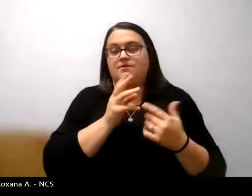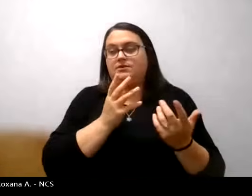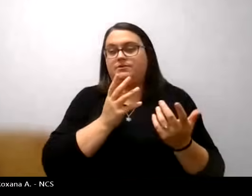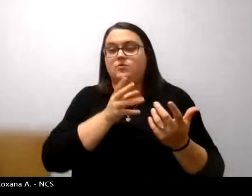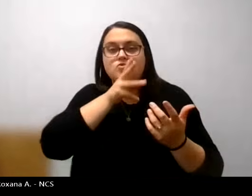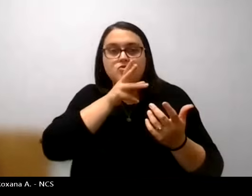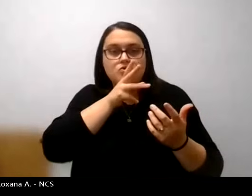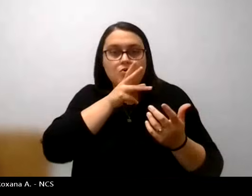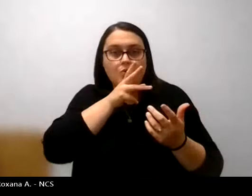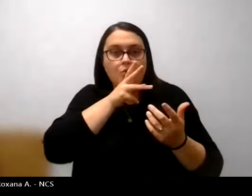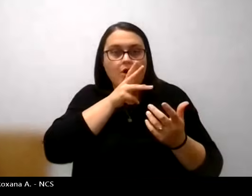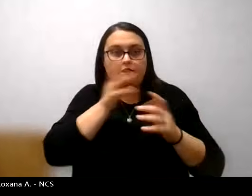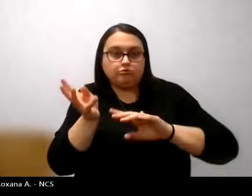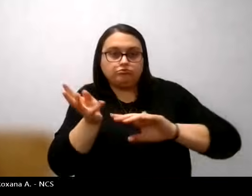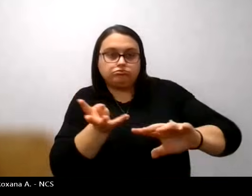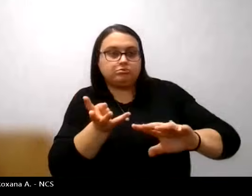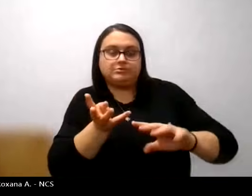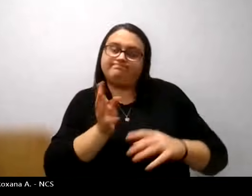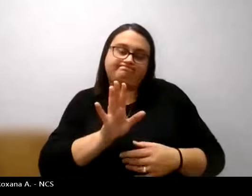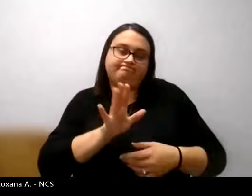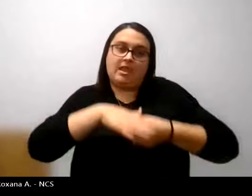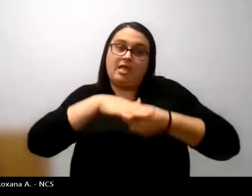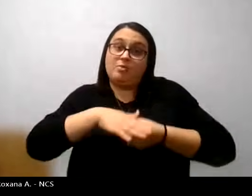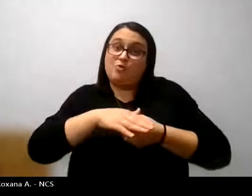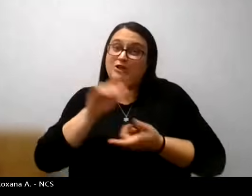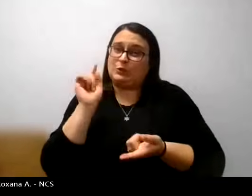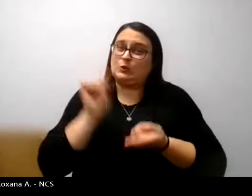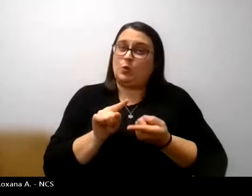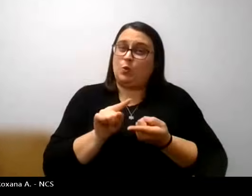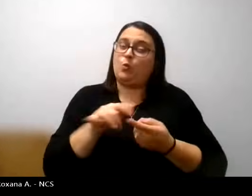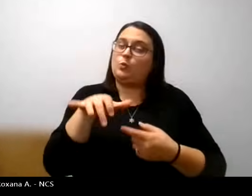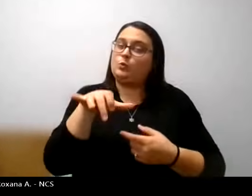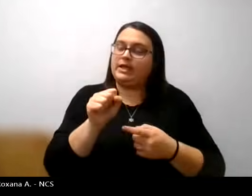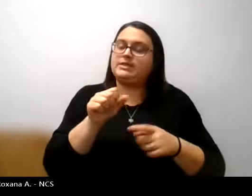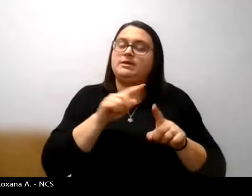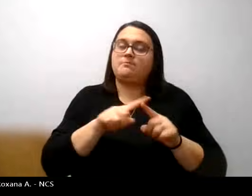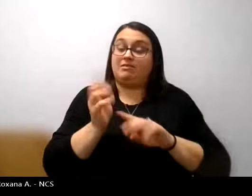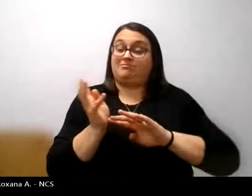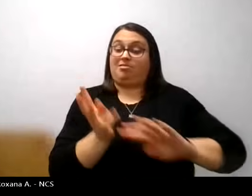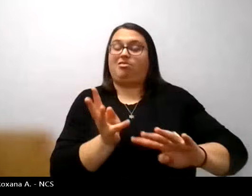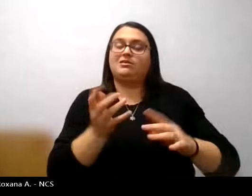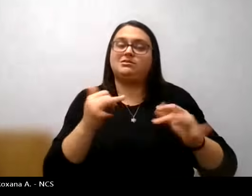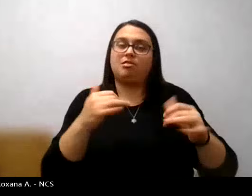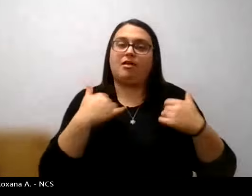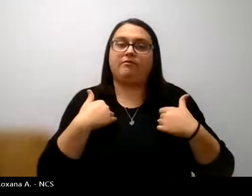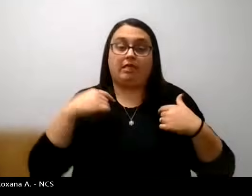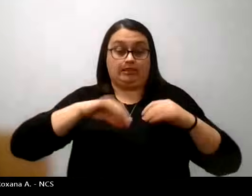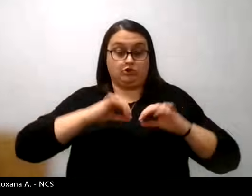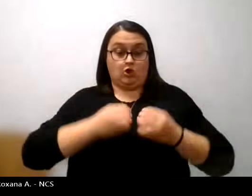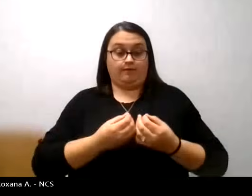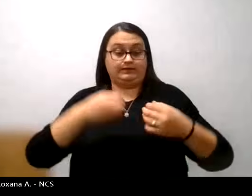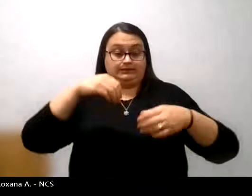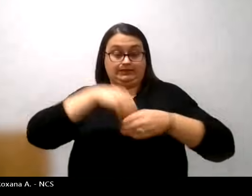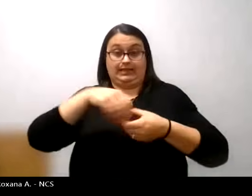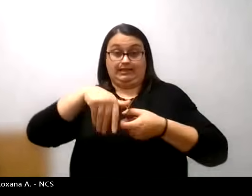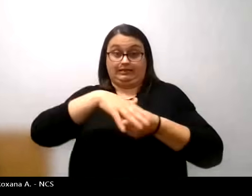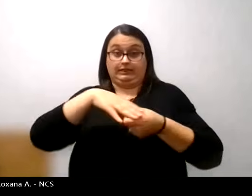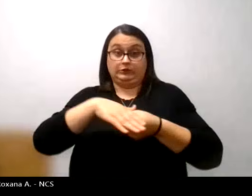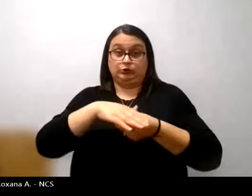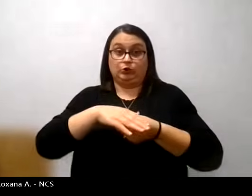water supply, right? The water pressure may be lower, but most, like our office, for example, which is in that zone here at